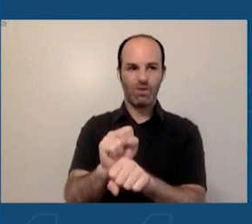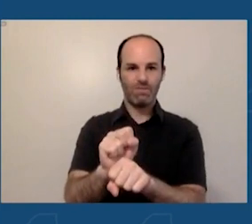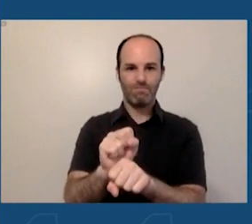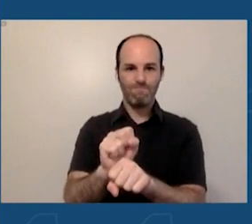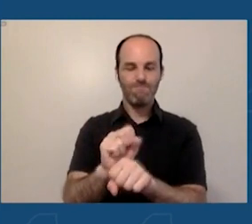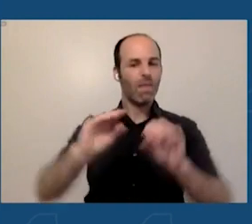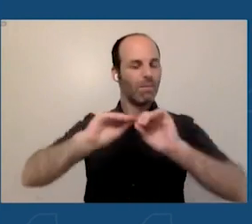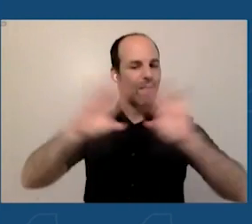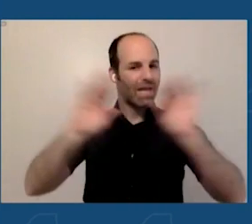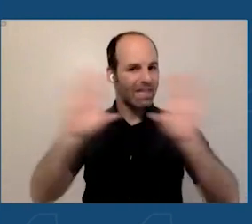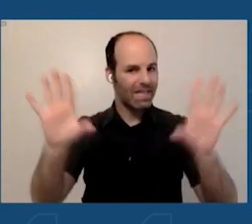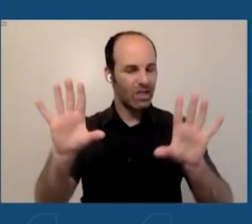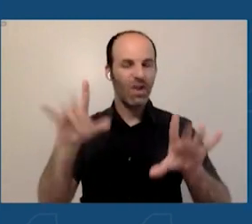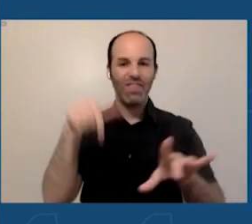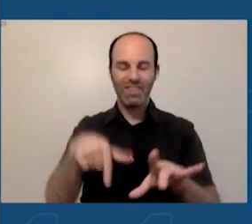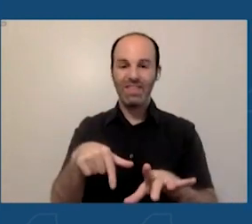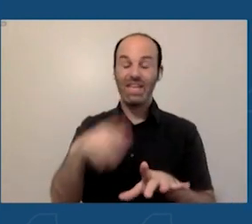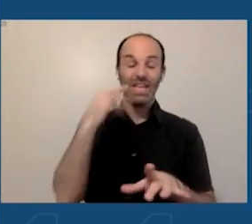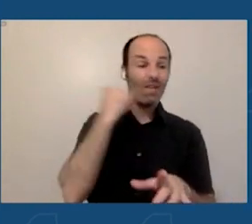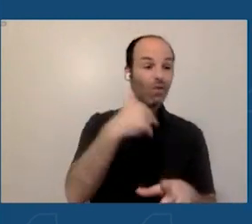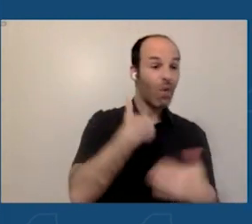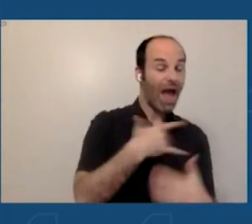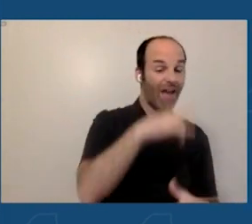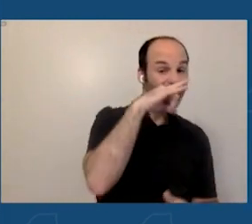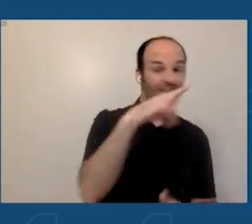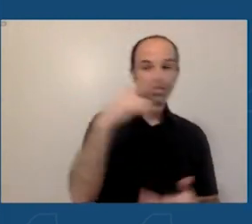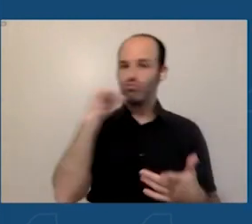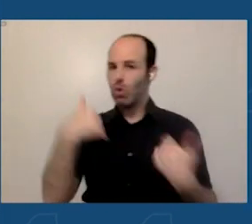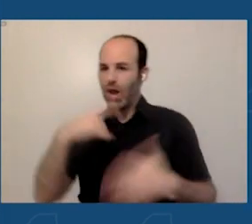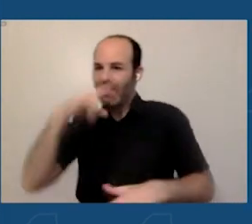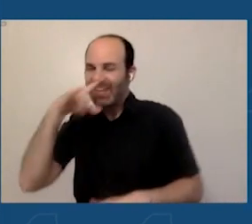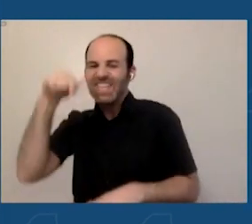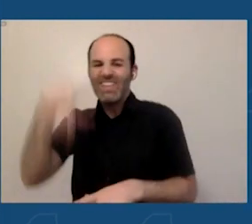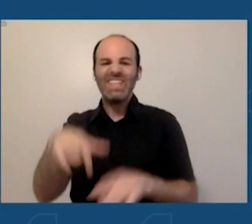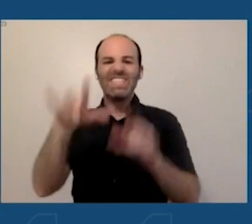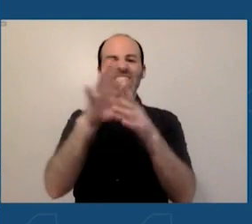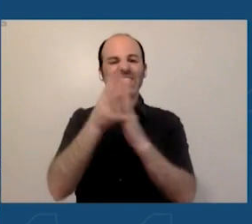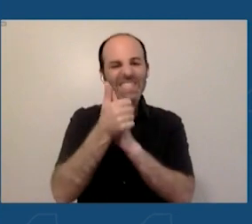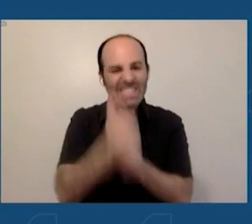or you don't have kids. This is skilled labor.